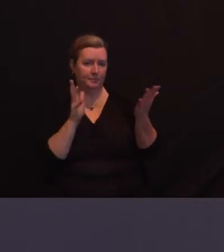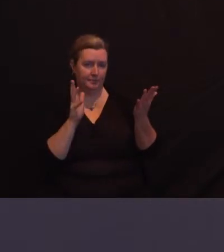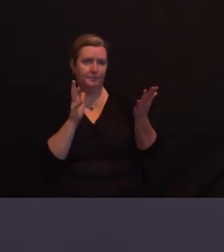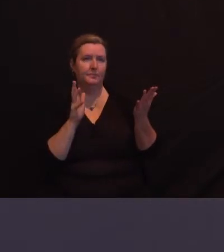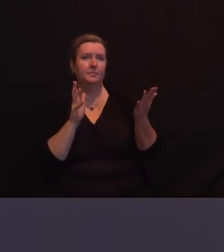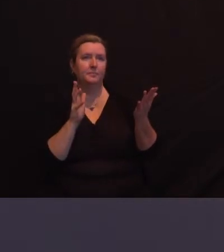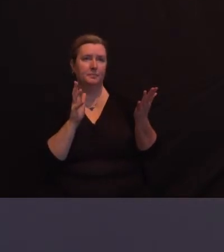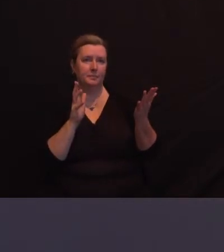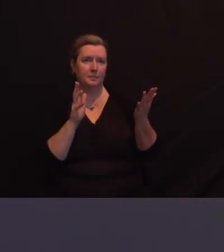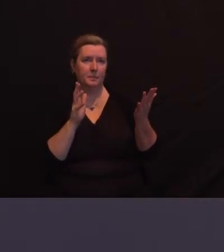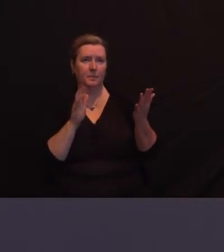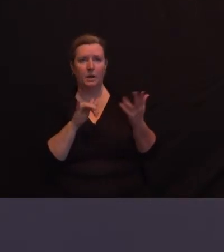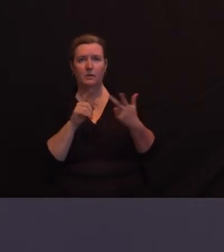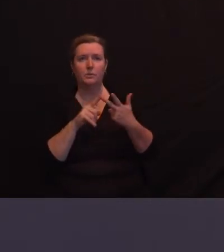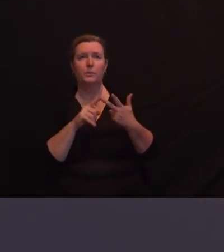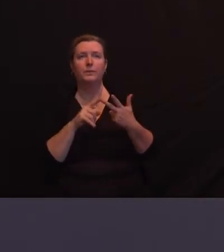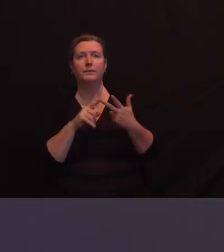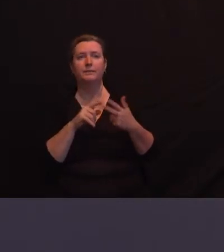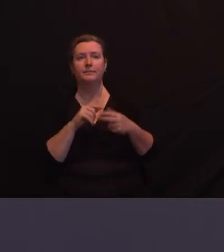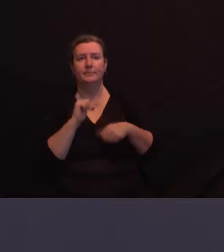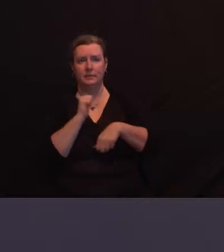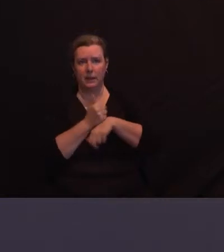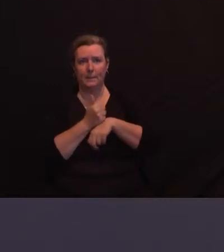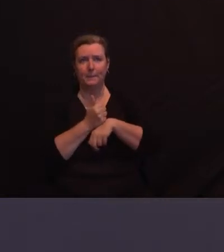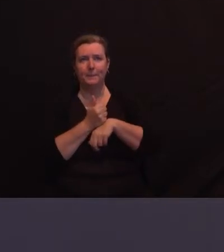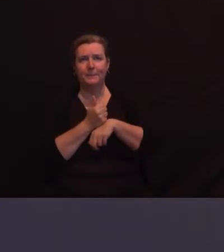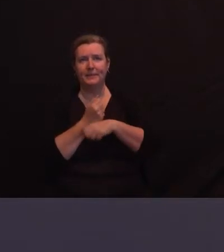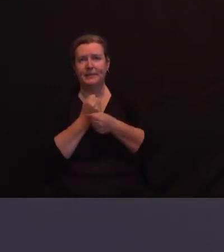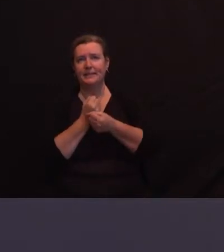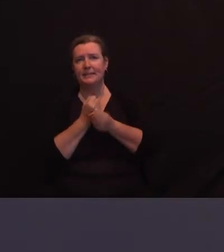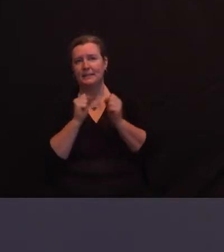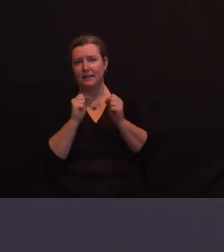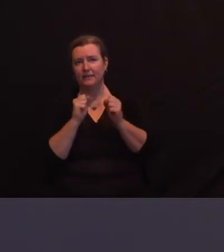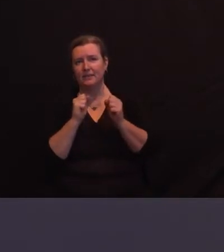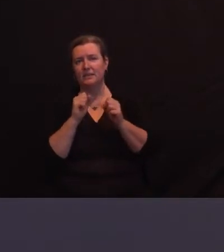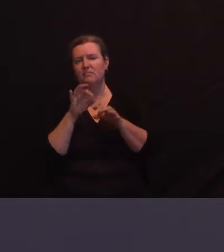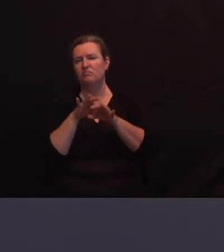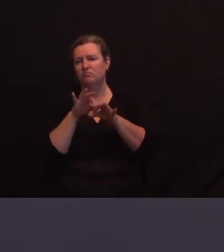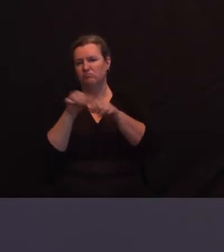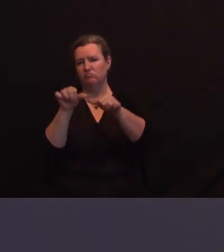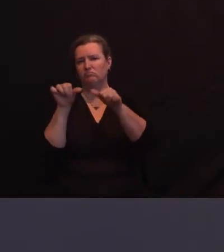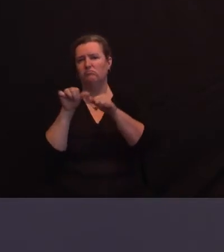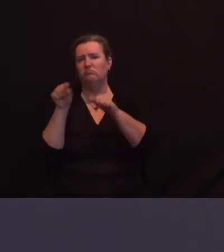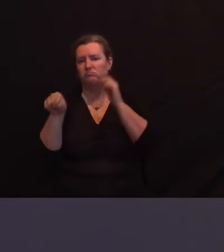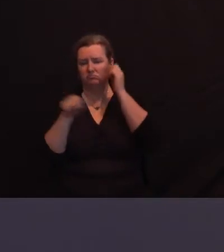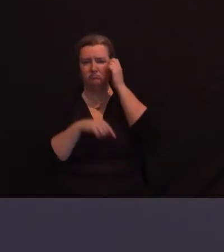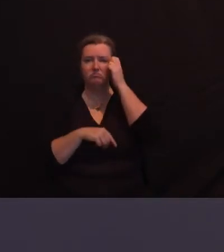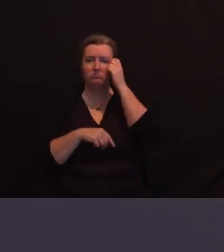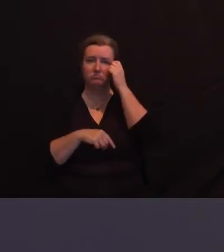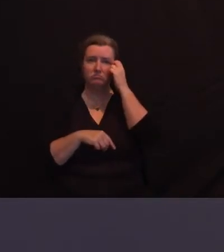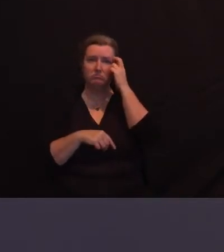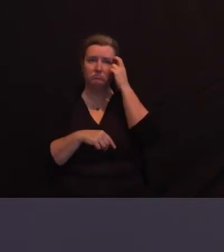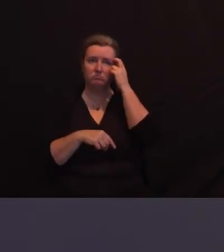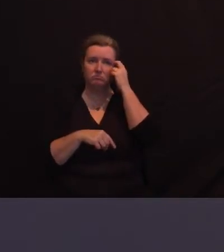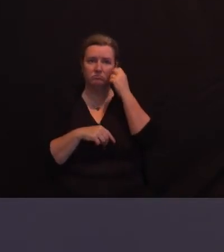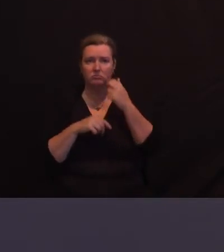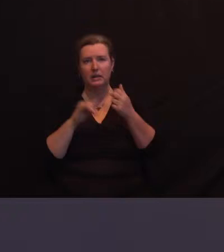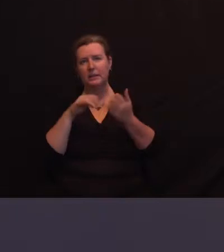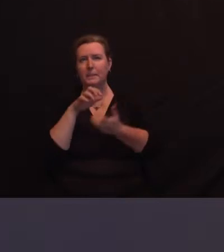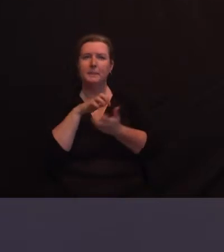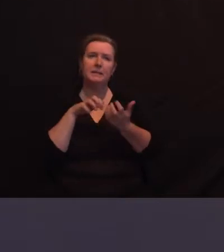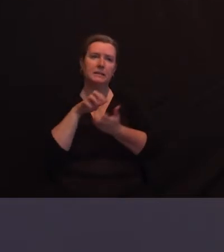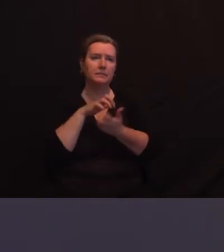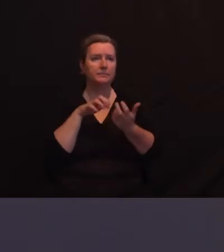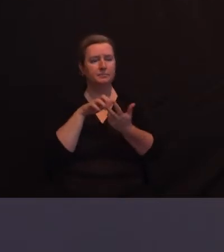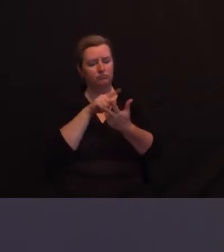protocols health-wise set up. We think we'll have the right amount of manpower. So that package, as best we could tell, and this again,